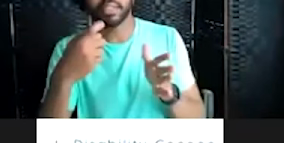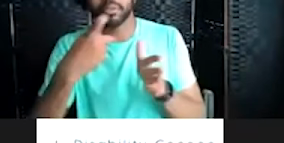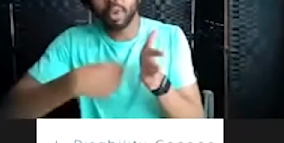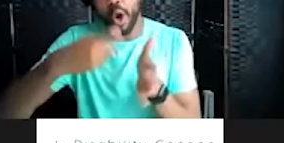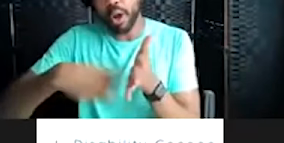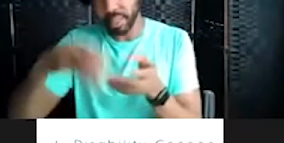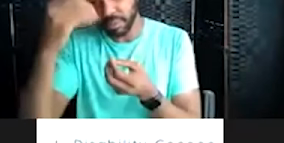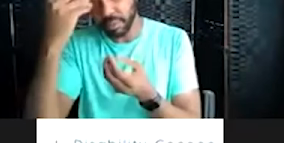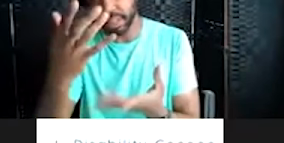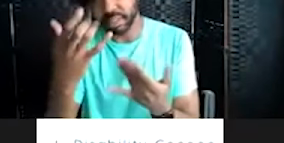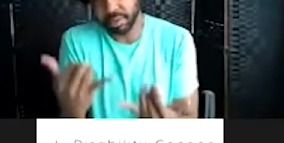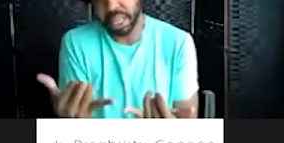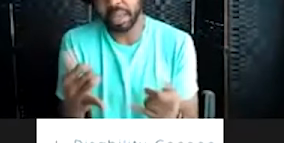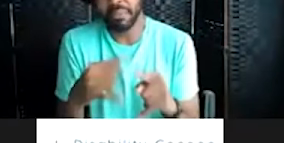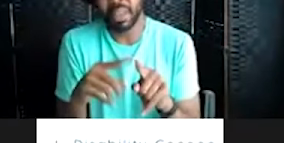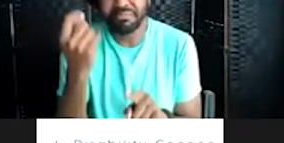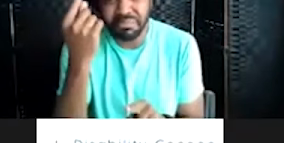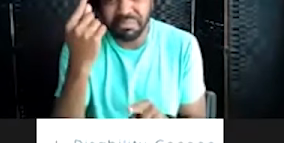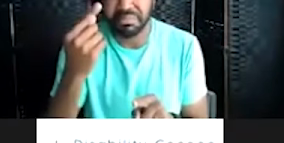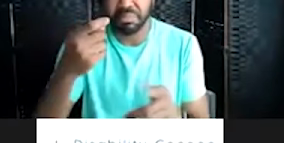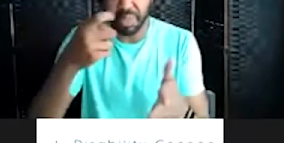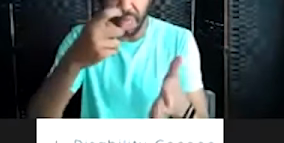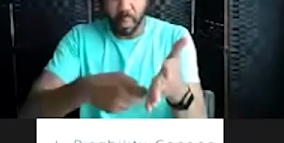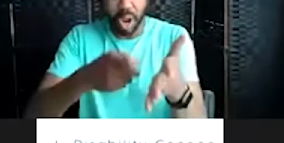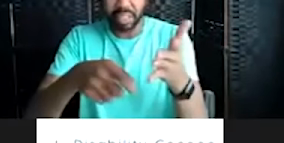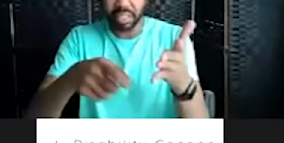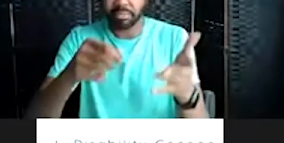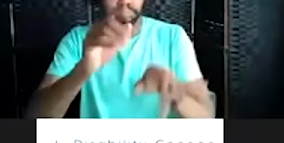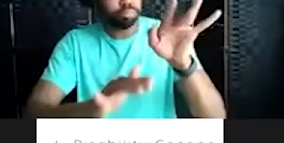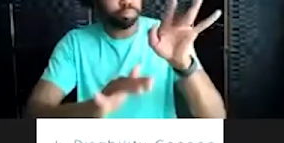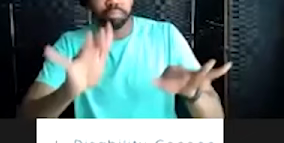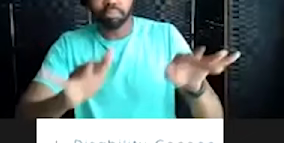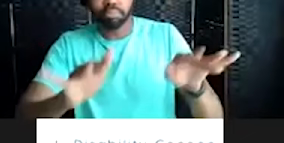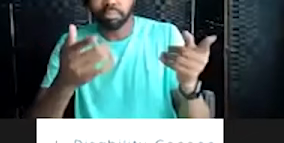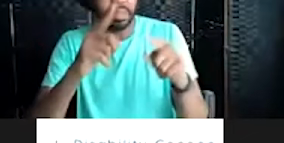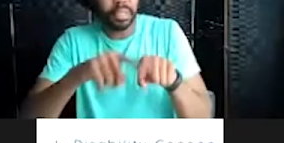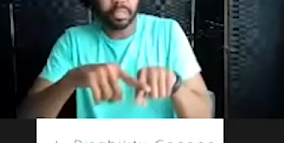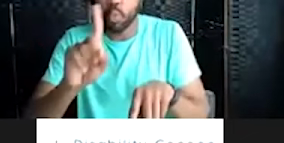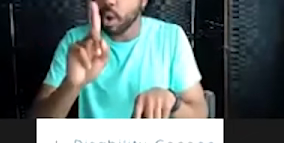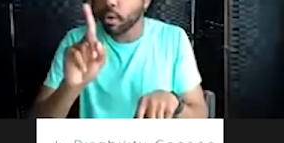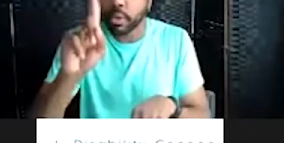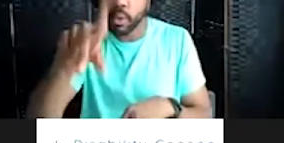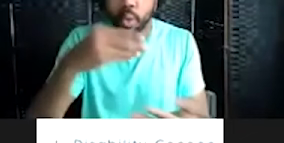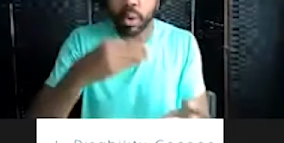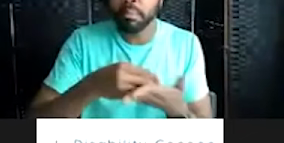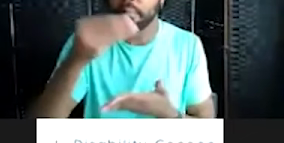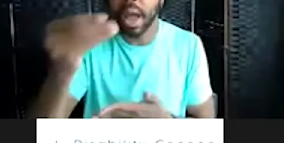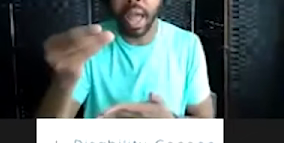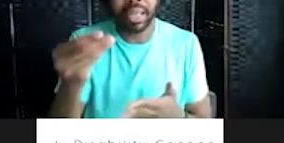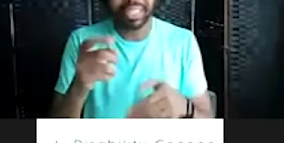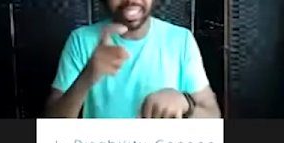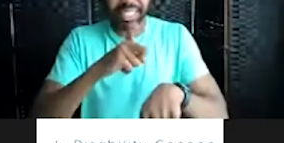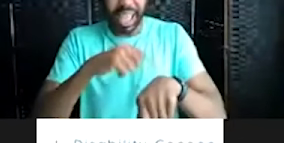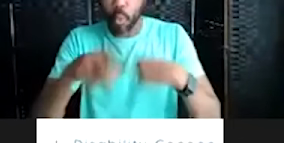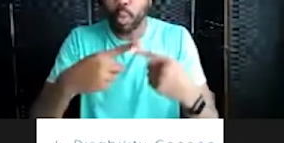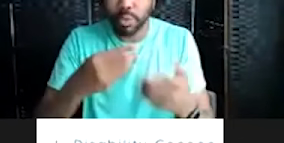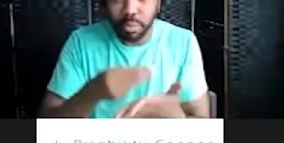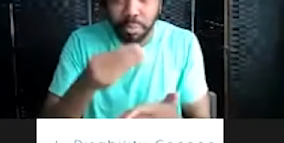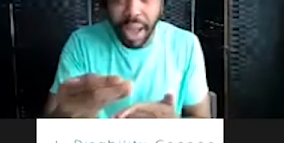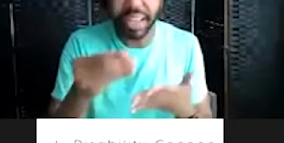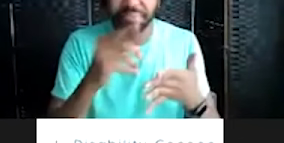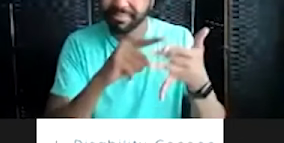That pricing information is variable, of course, so it depends where you pick it up, time of year you buy some of those types of things,